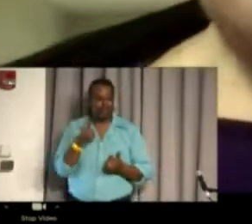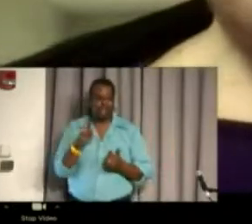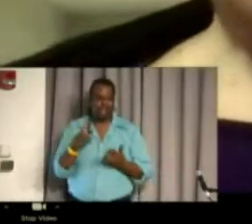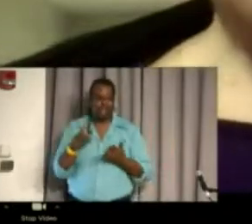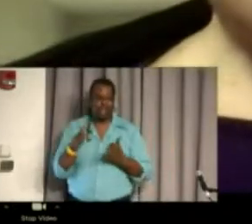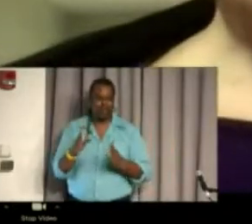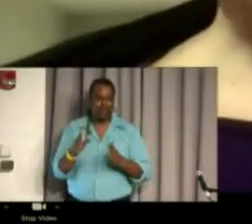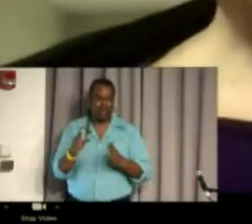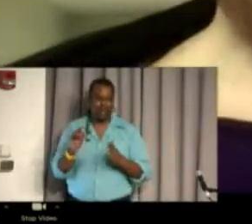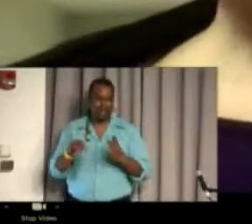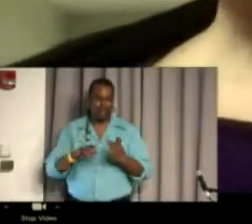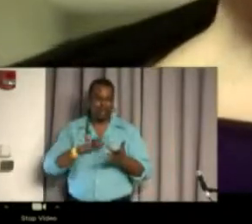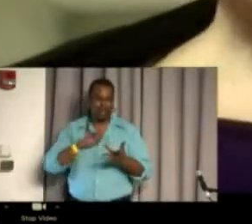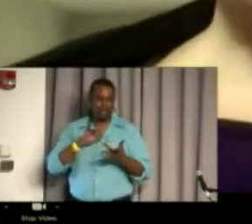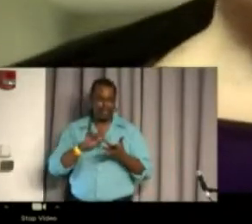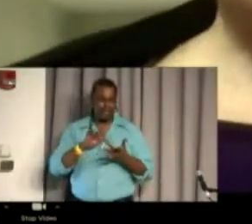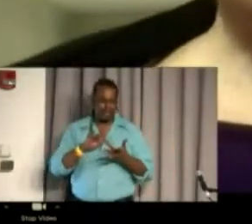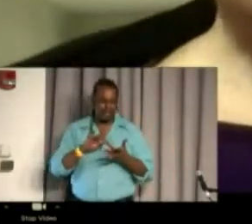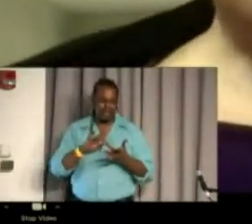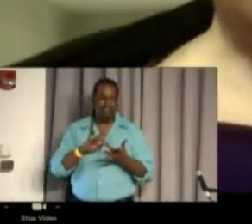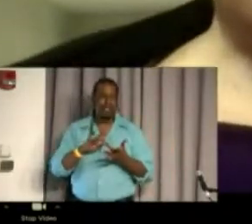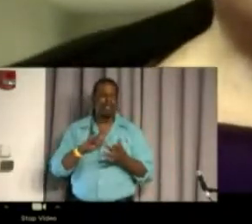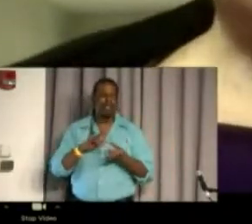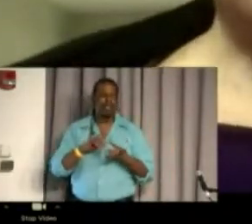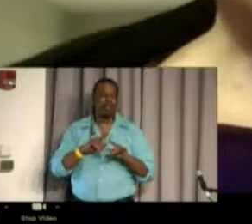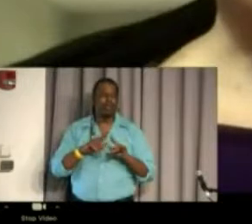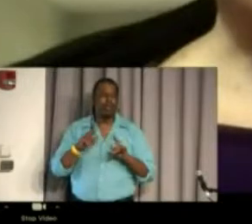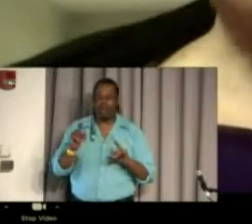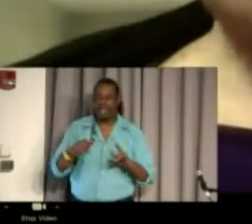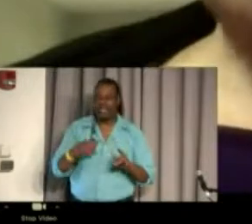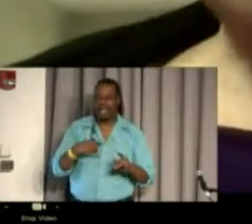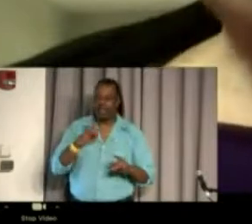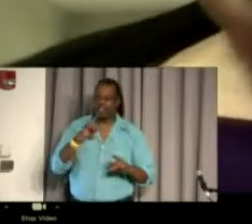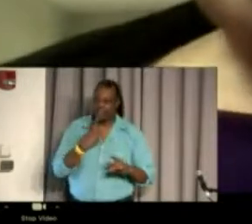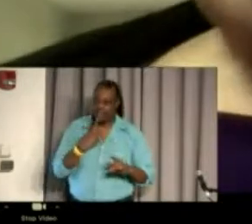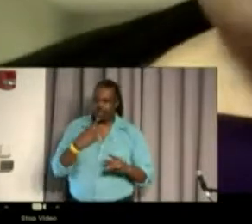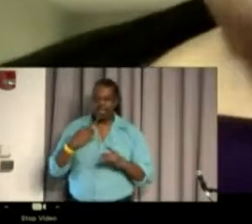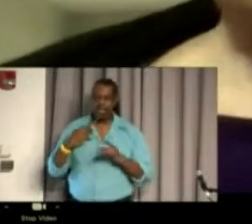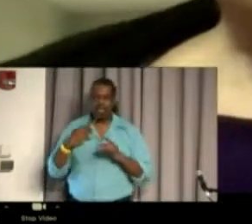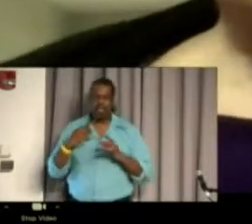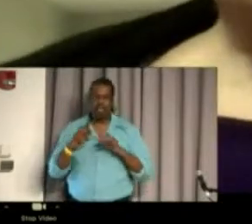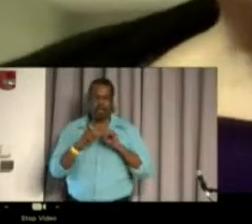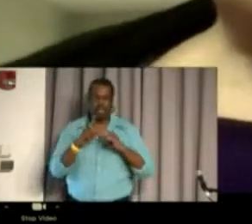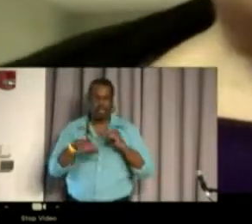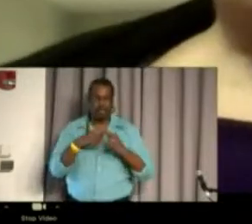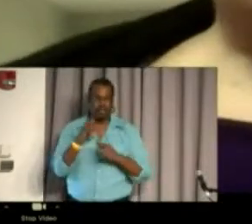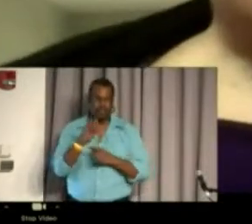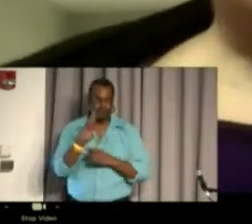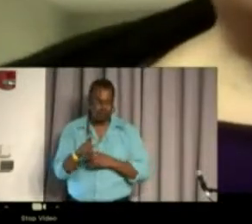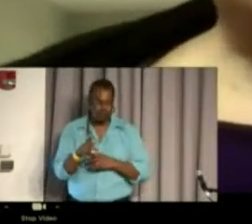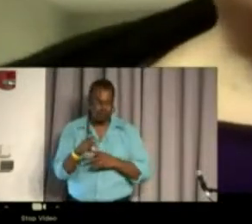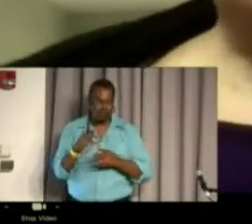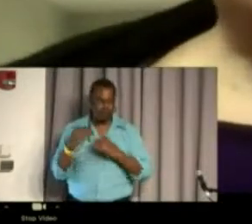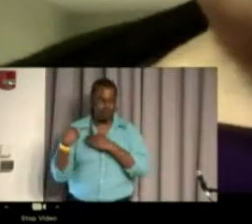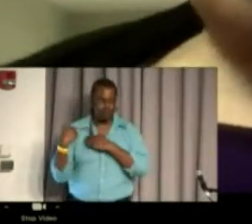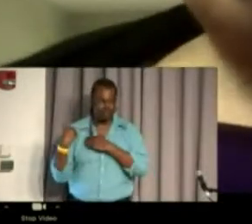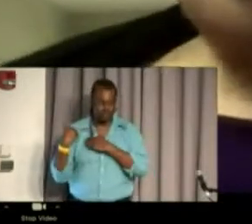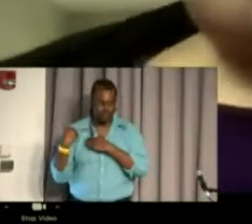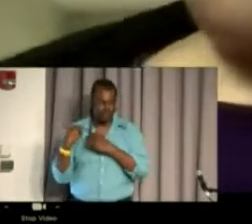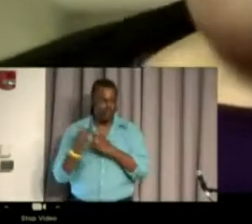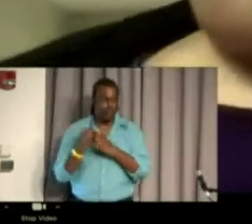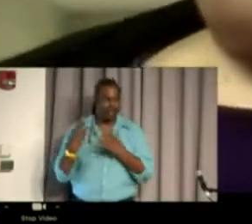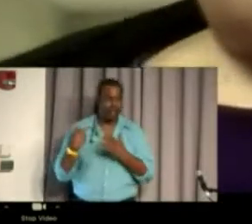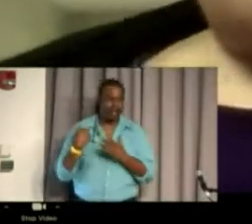that context we can have a serious conversation about corporate responsibility without having some control of the corporations that